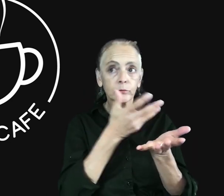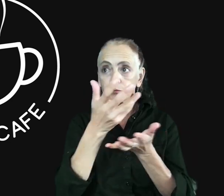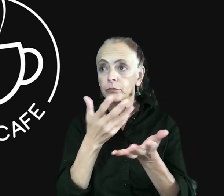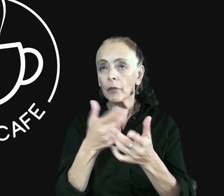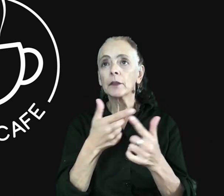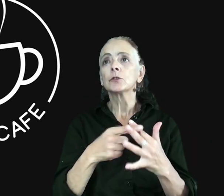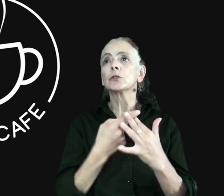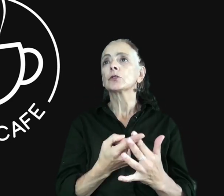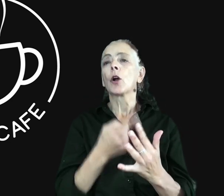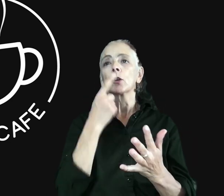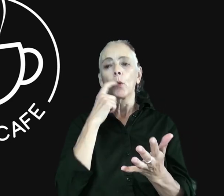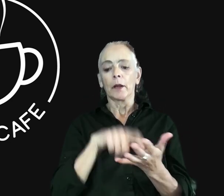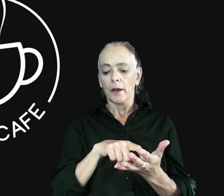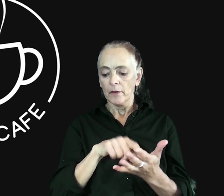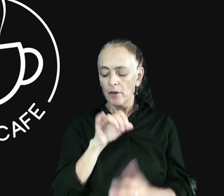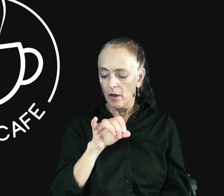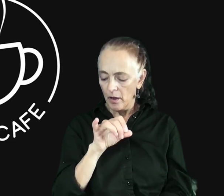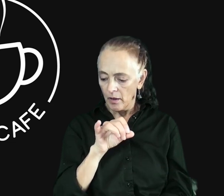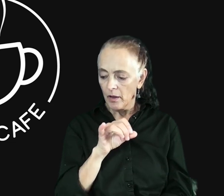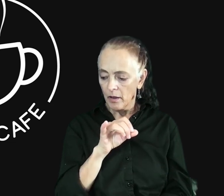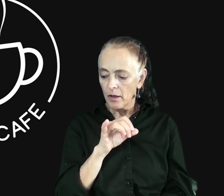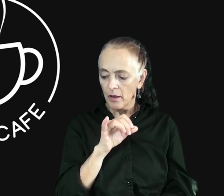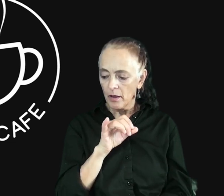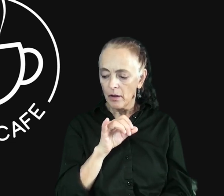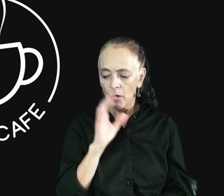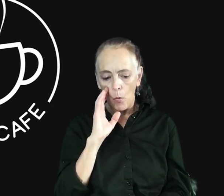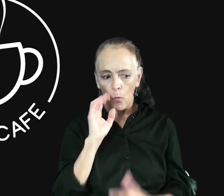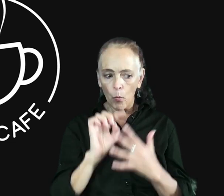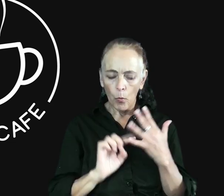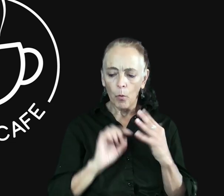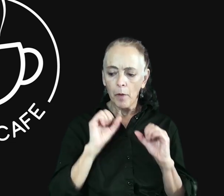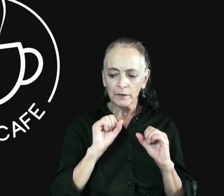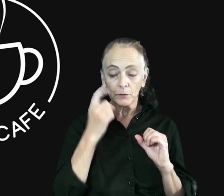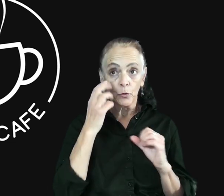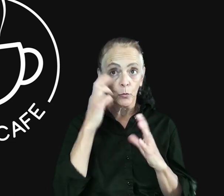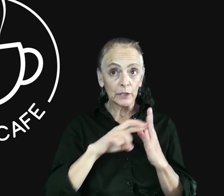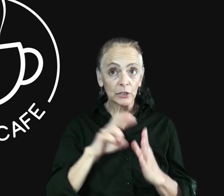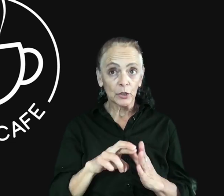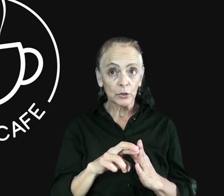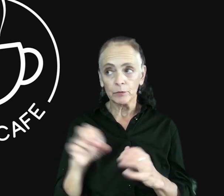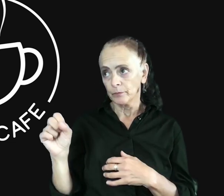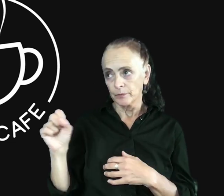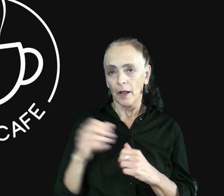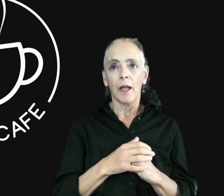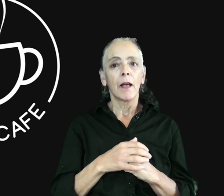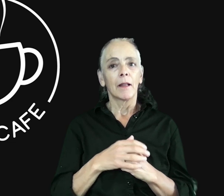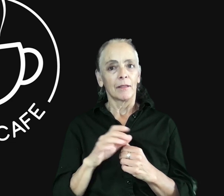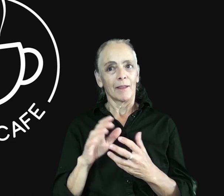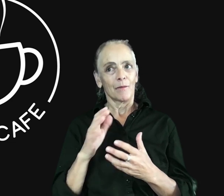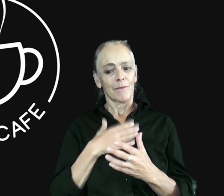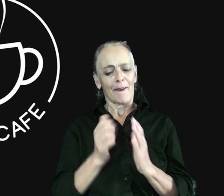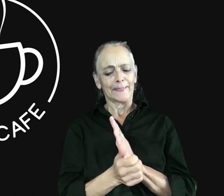start to identify yourself uh possibilities for research i think that where you believe that yeah your